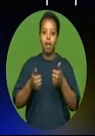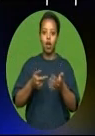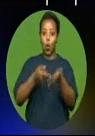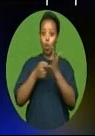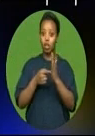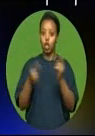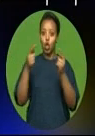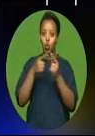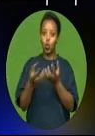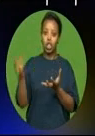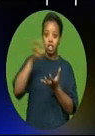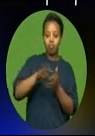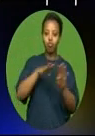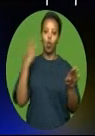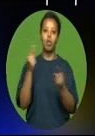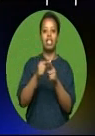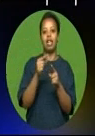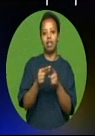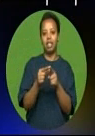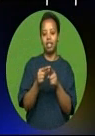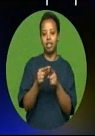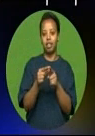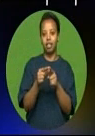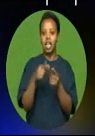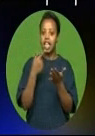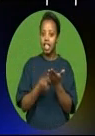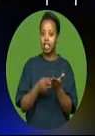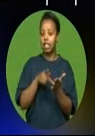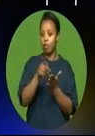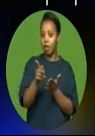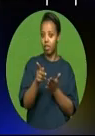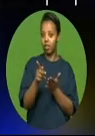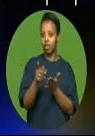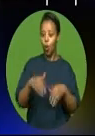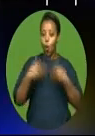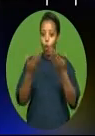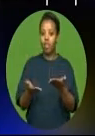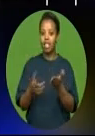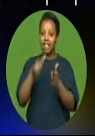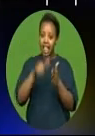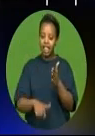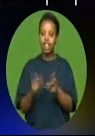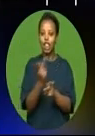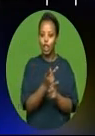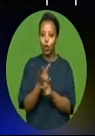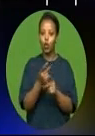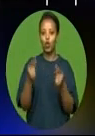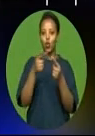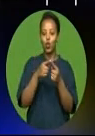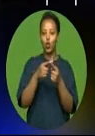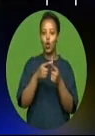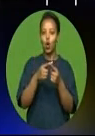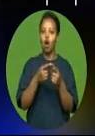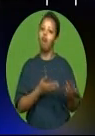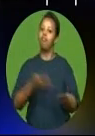to ship on open terms. This payment offers the least security to an